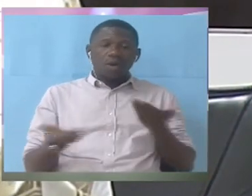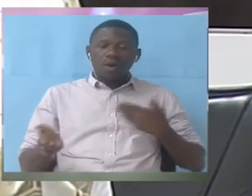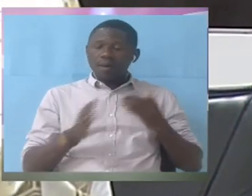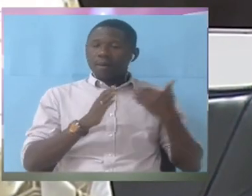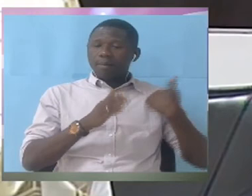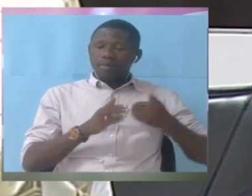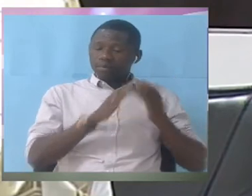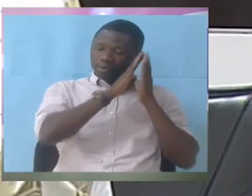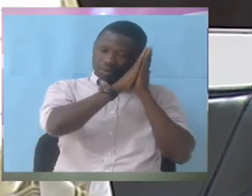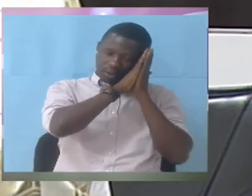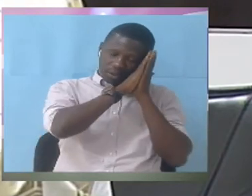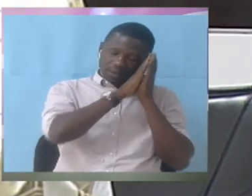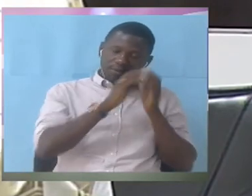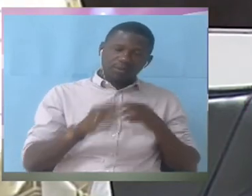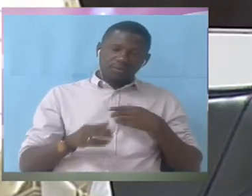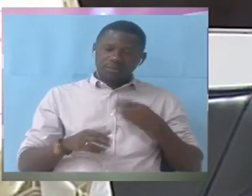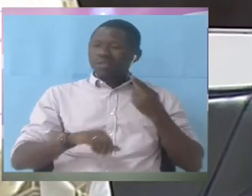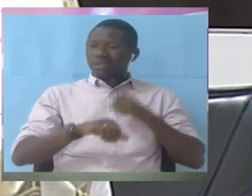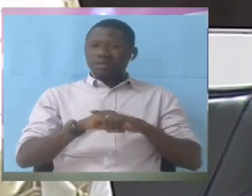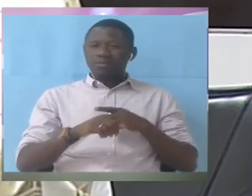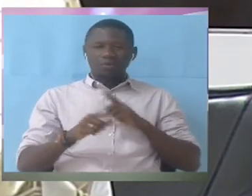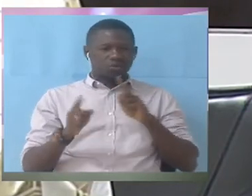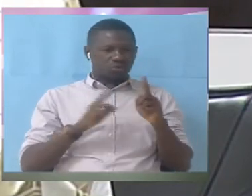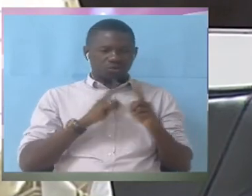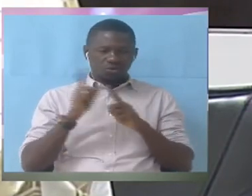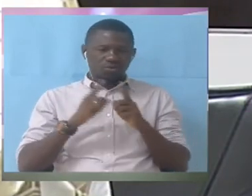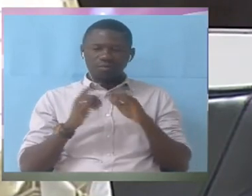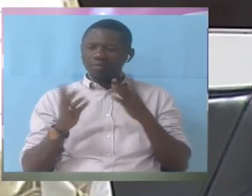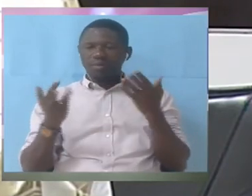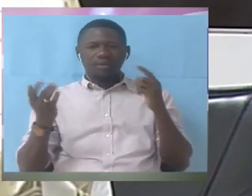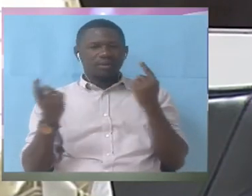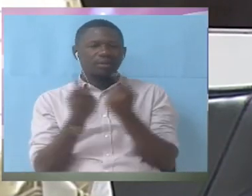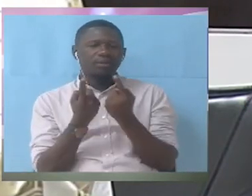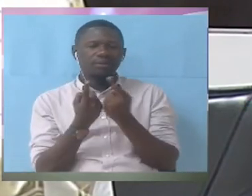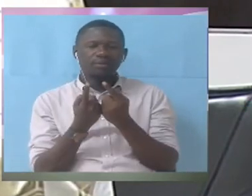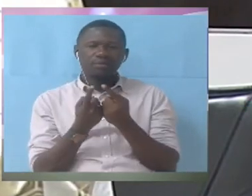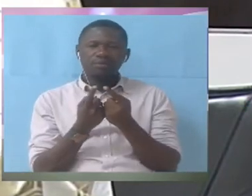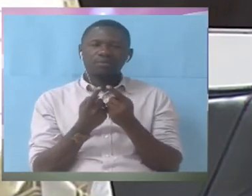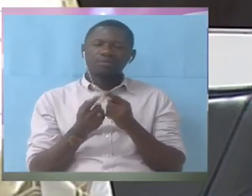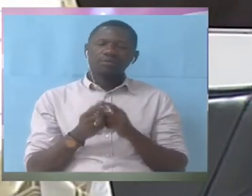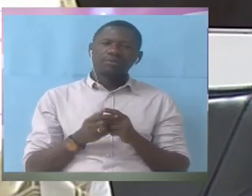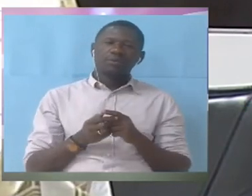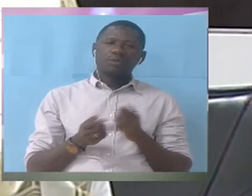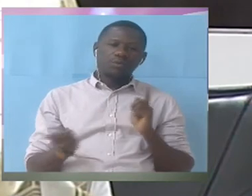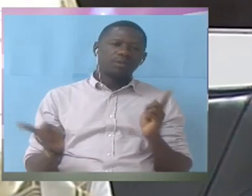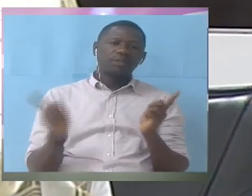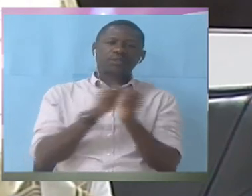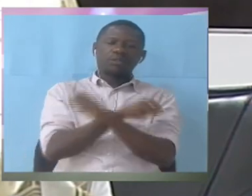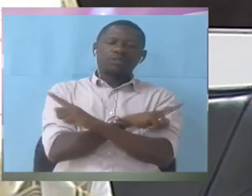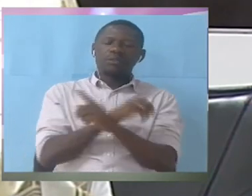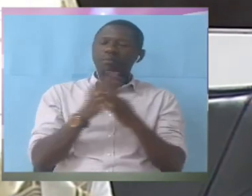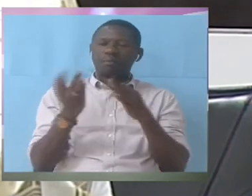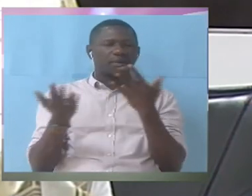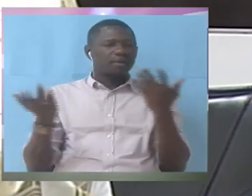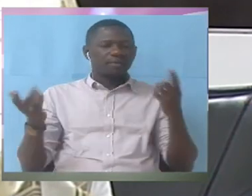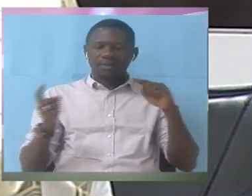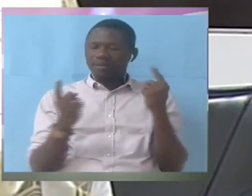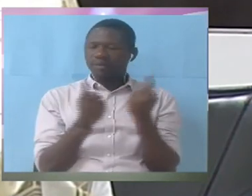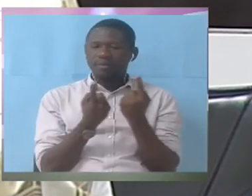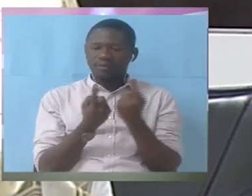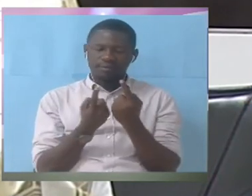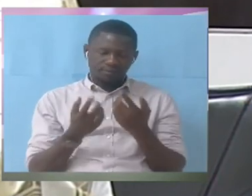period we discussed a lot of things. We exchanged a lot of things. Jamanu bobu nak waxtane nañ yu